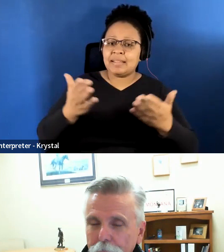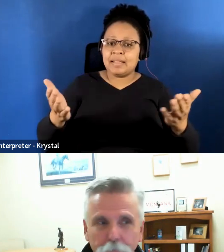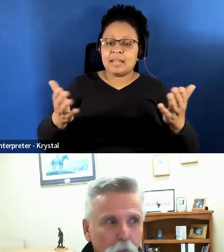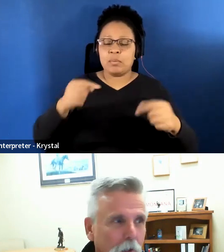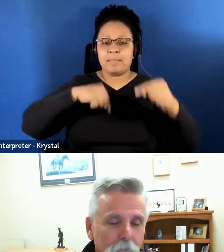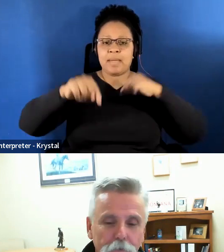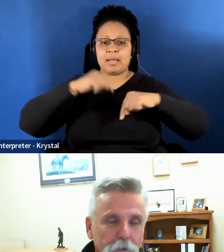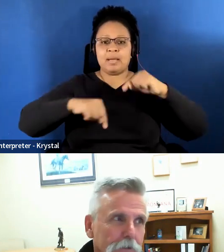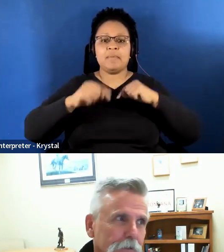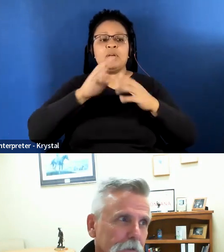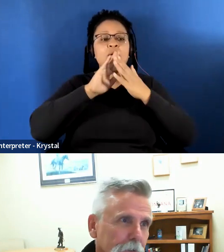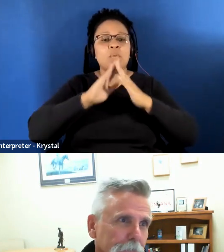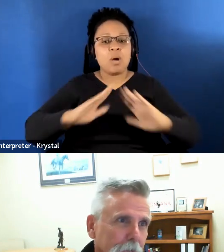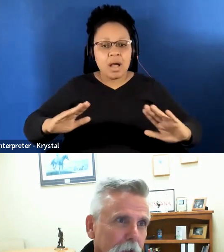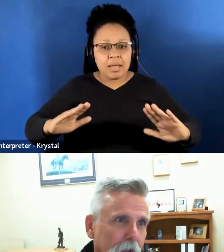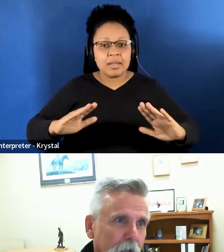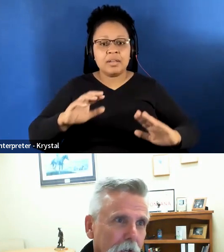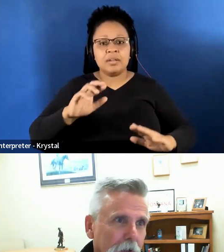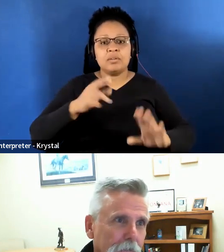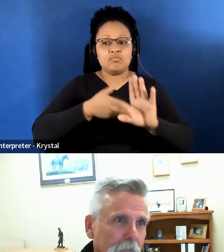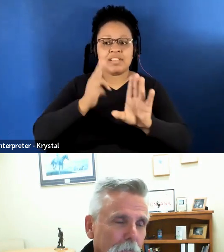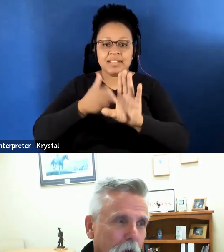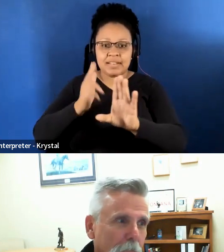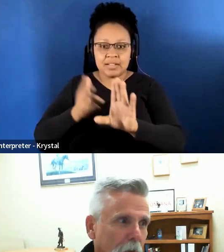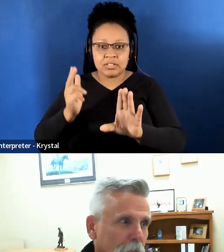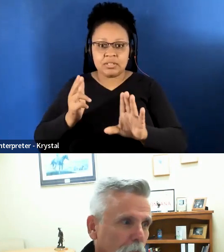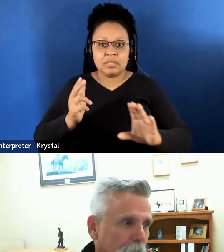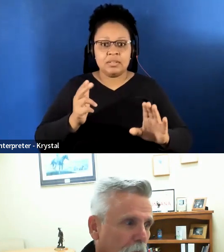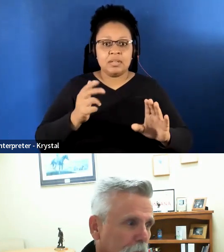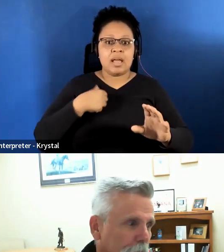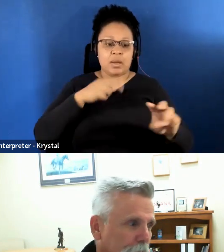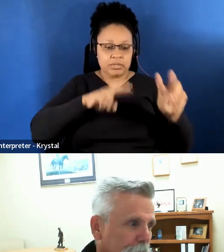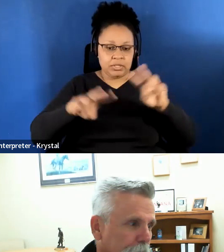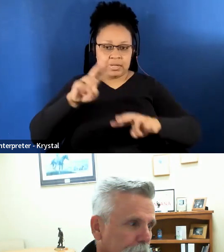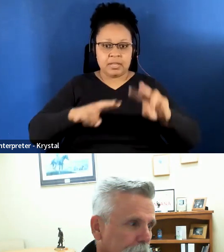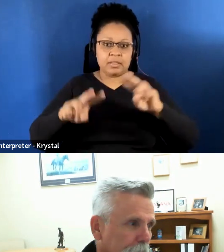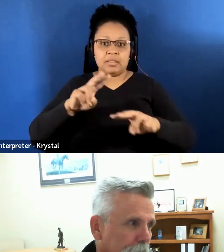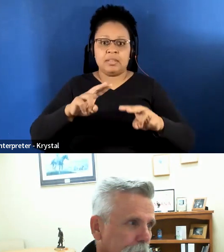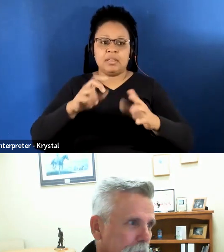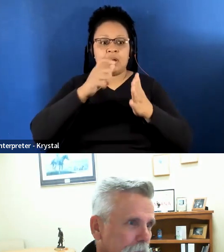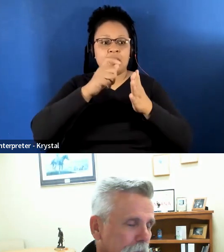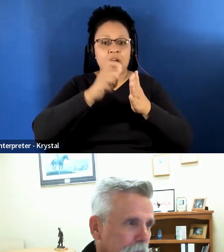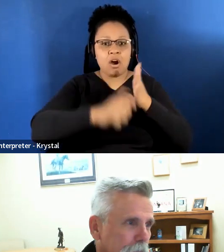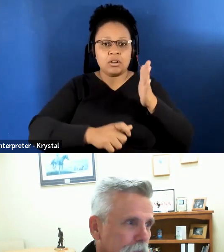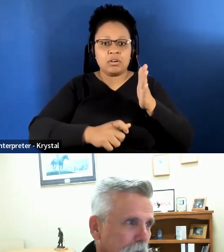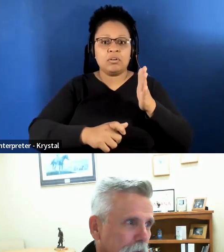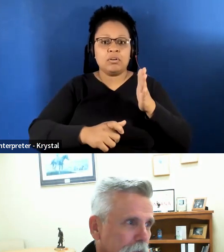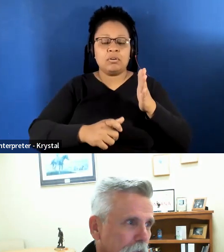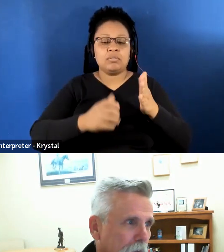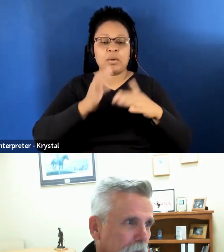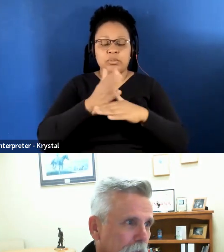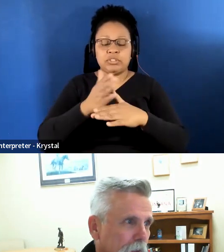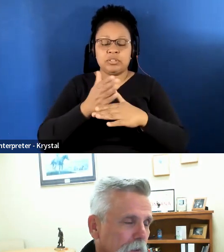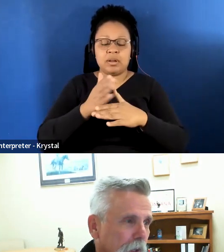about the quiet resignation thing, and I popped up one of the articles that that was shared